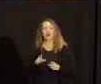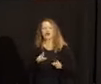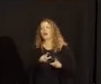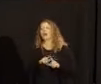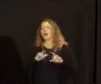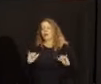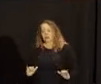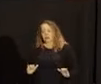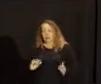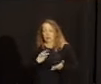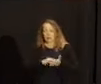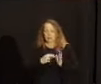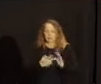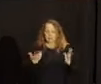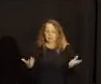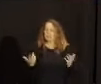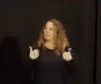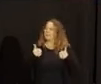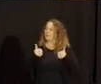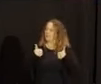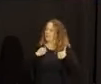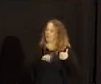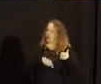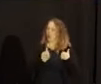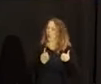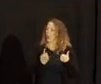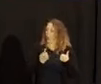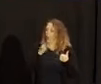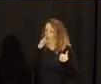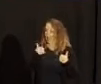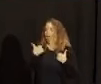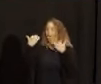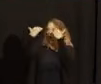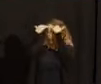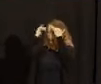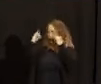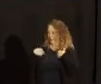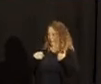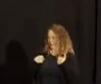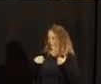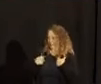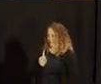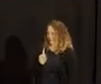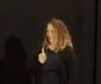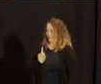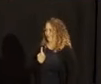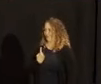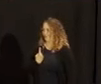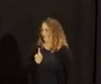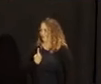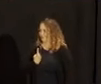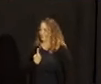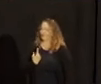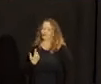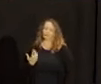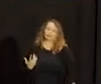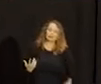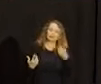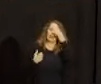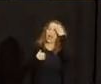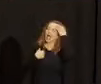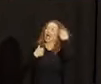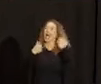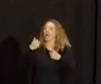also meant was that I was the only kid I knew like me. And I remember